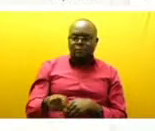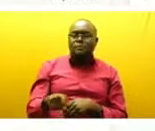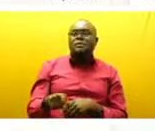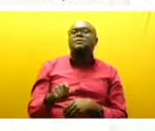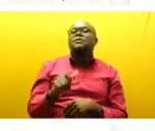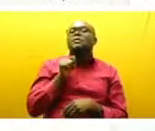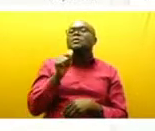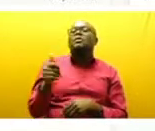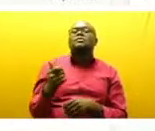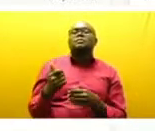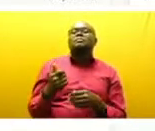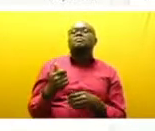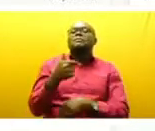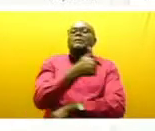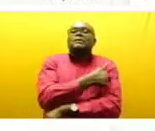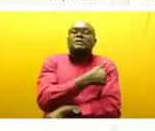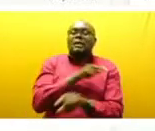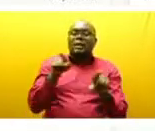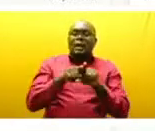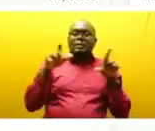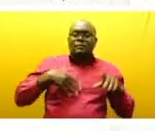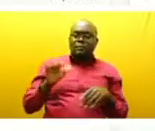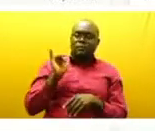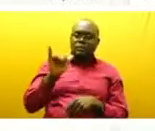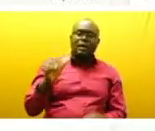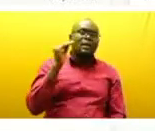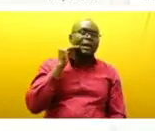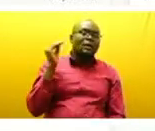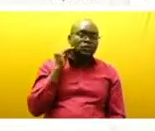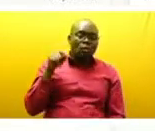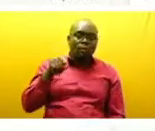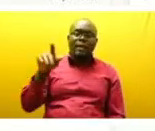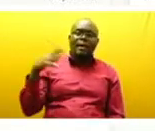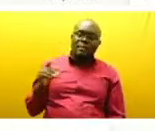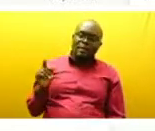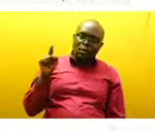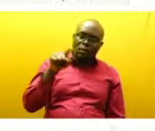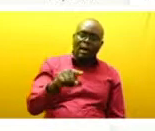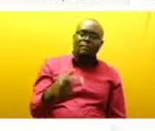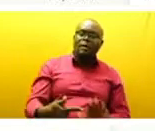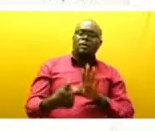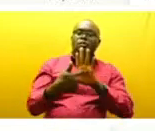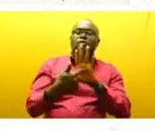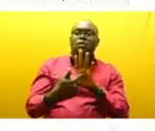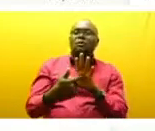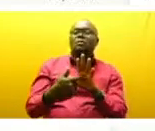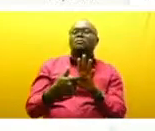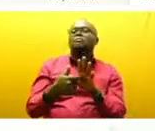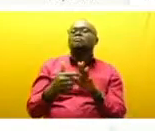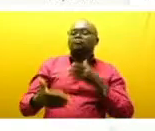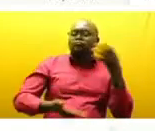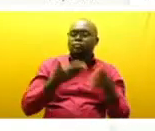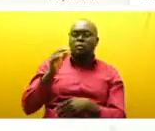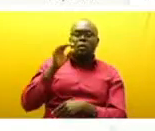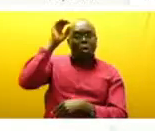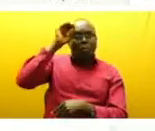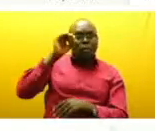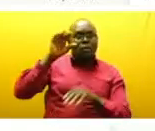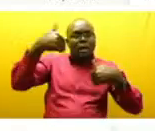treated as those who stayed at home. They are people who came to express an opinion on how they want to be